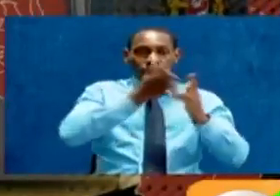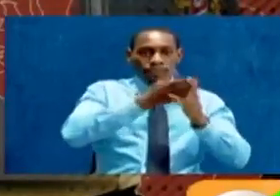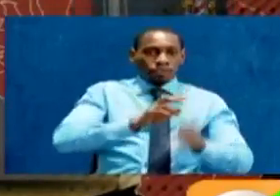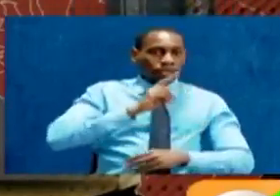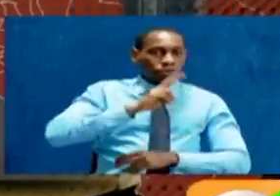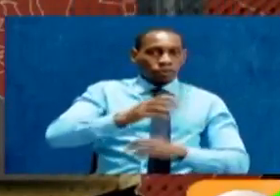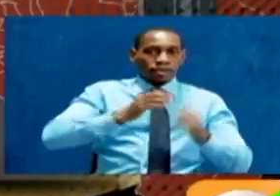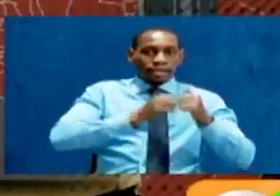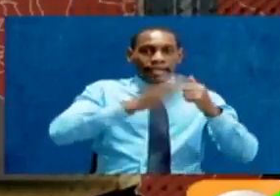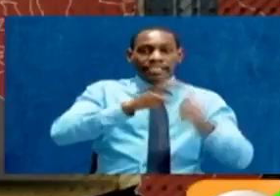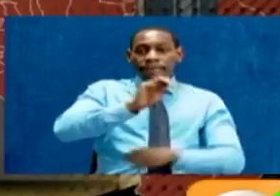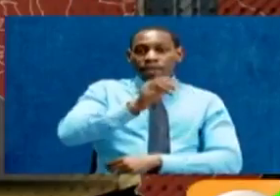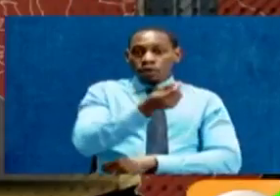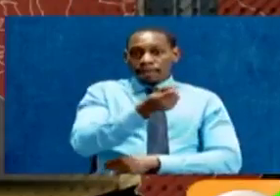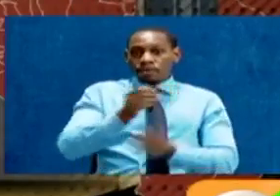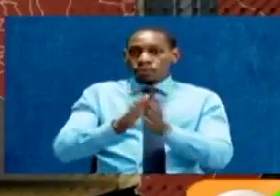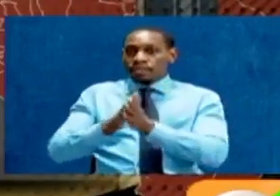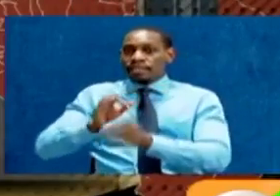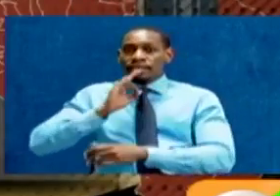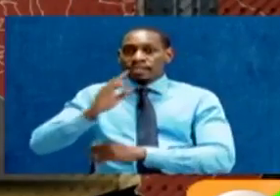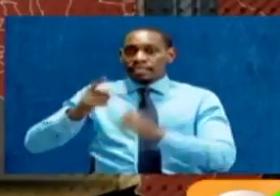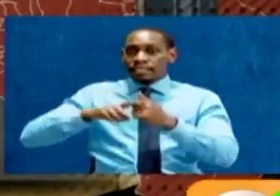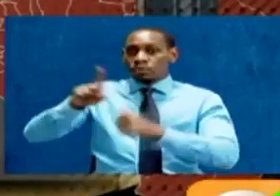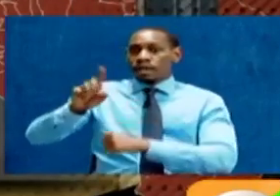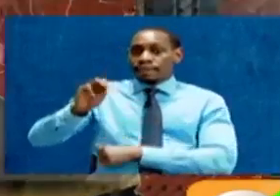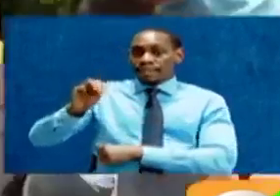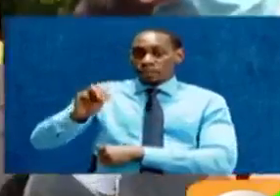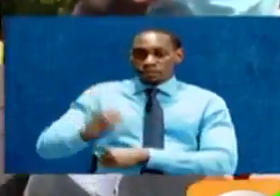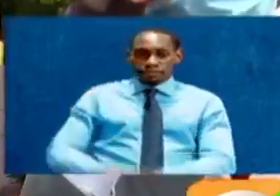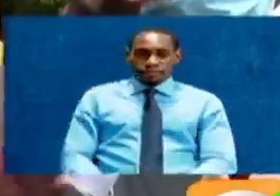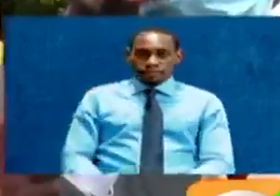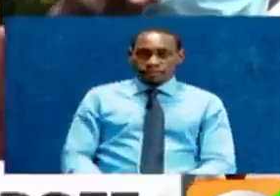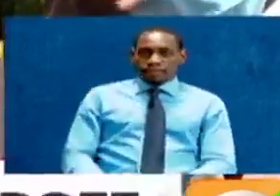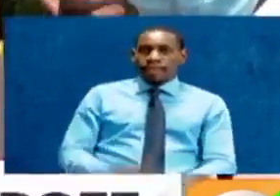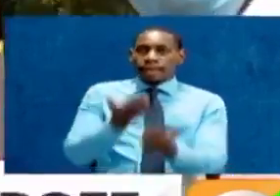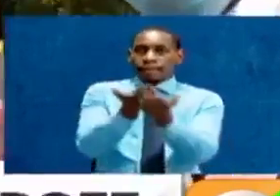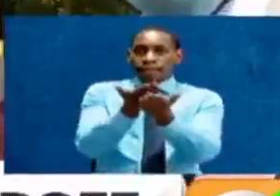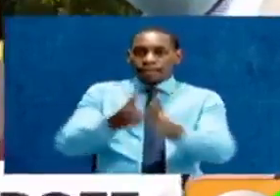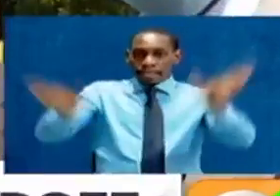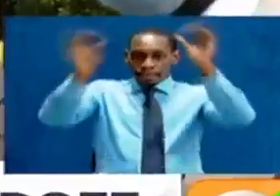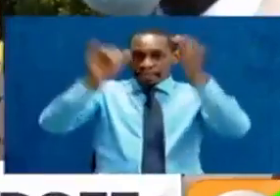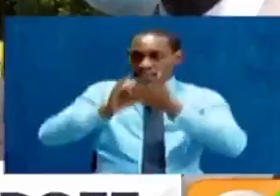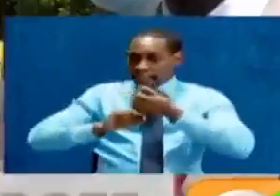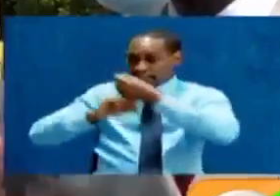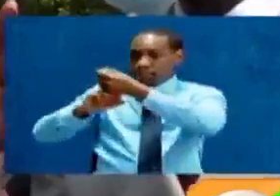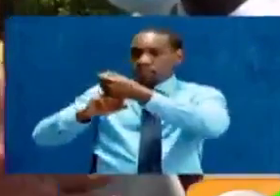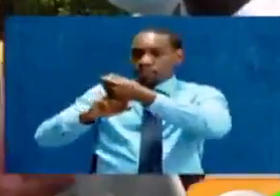between 219 million shillings and 361 million shillings. Na tunamuomba rais ambaye